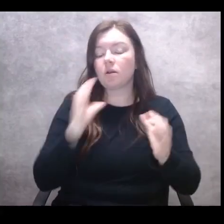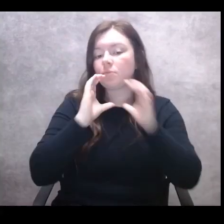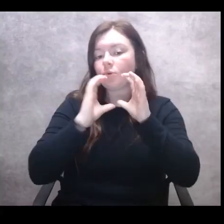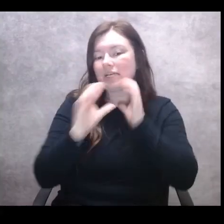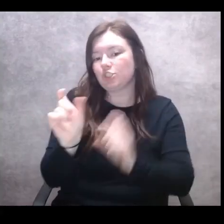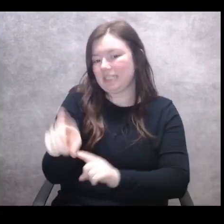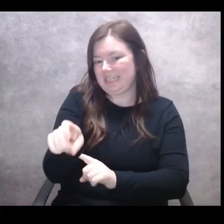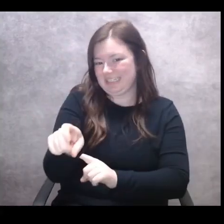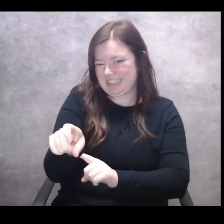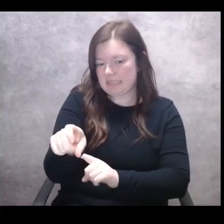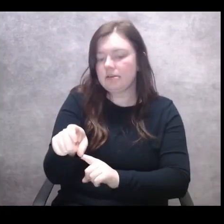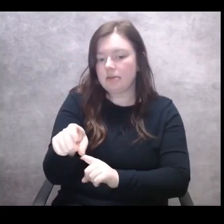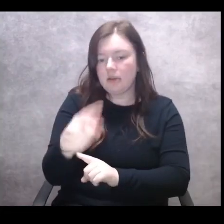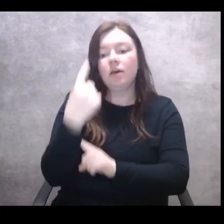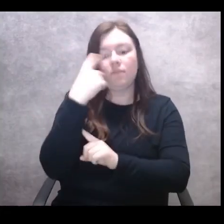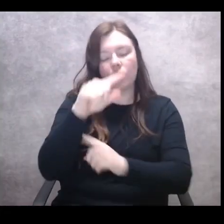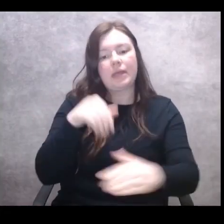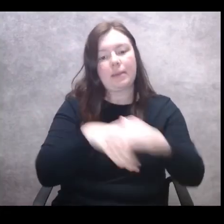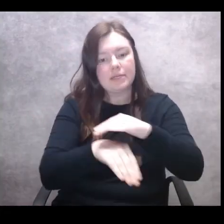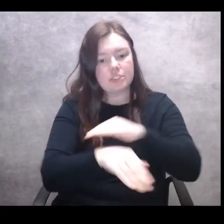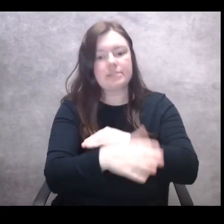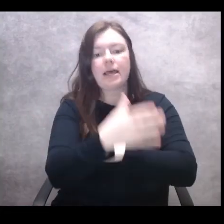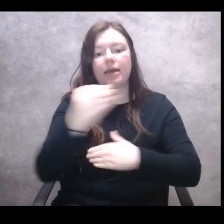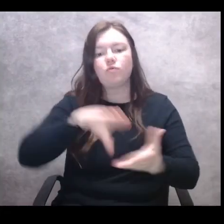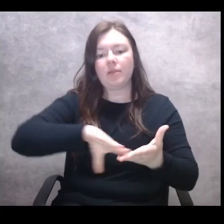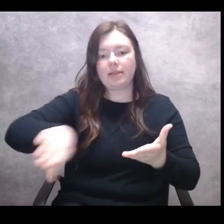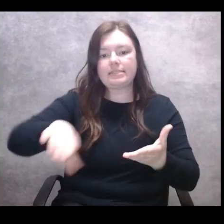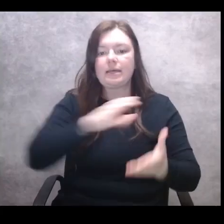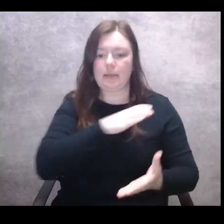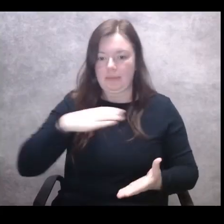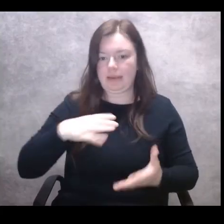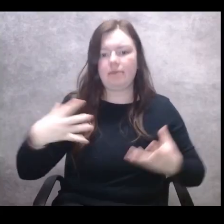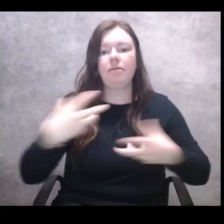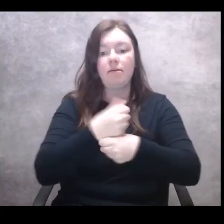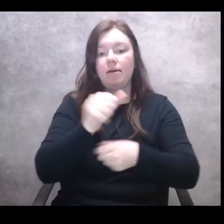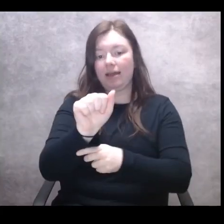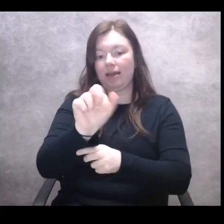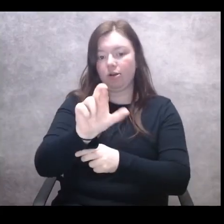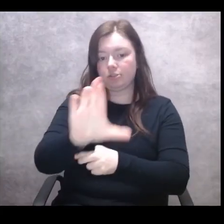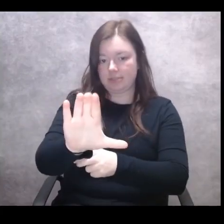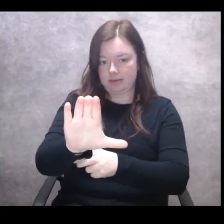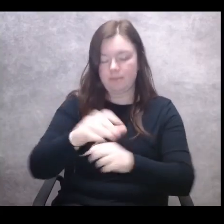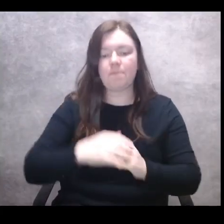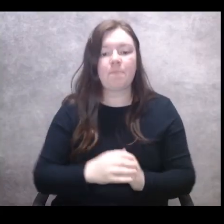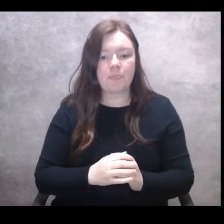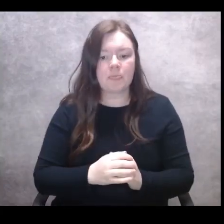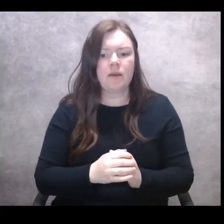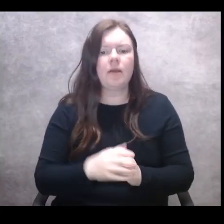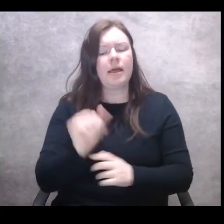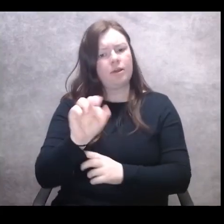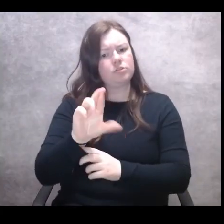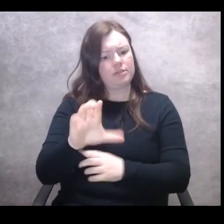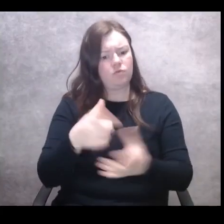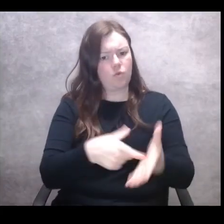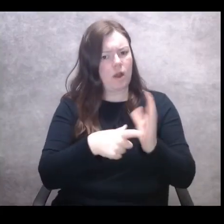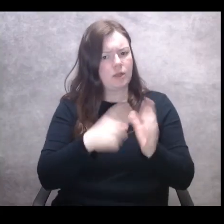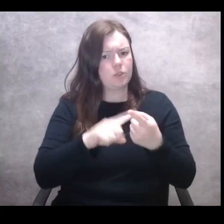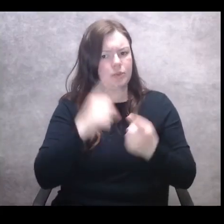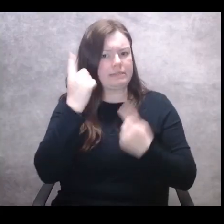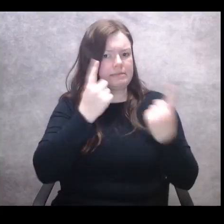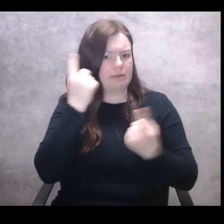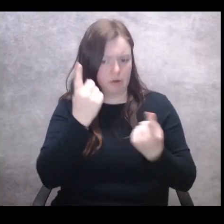the communication needs special factor for the Admissions and Release Committee, or ARC, is required to